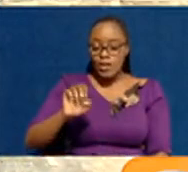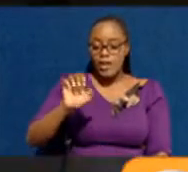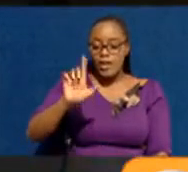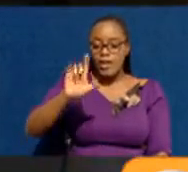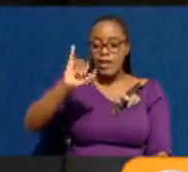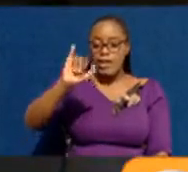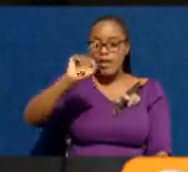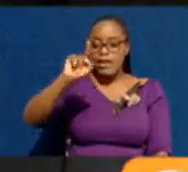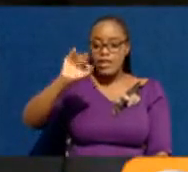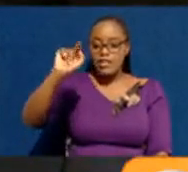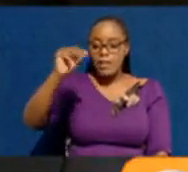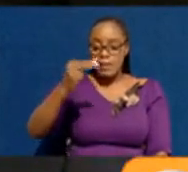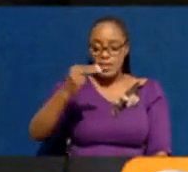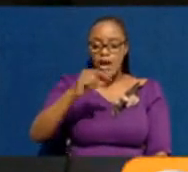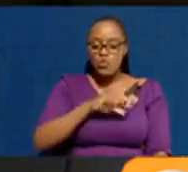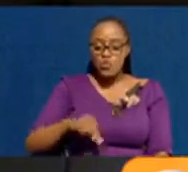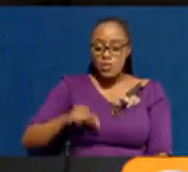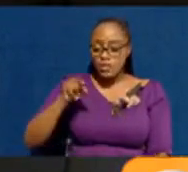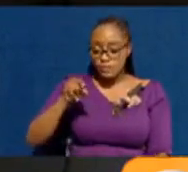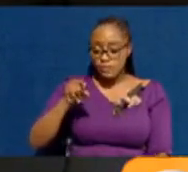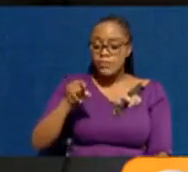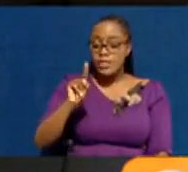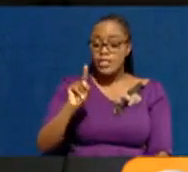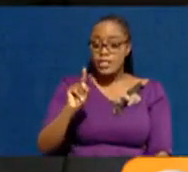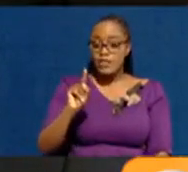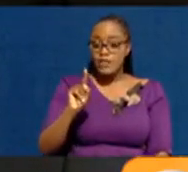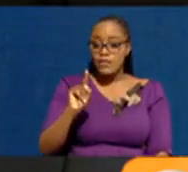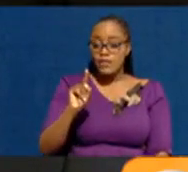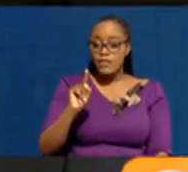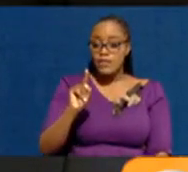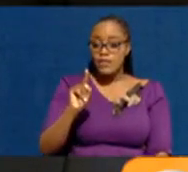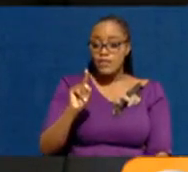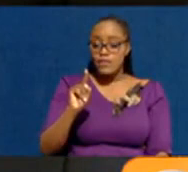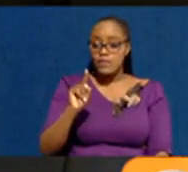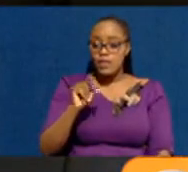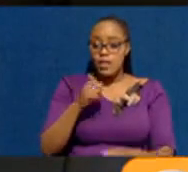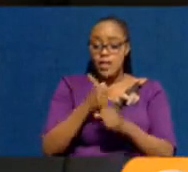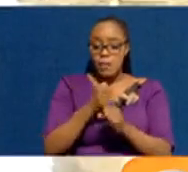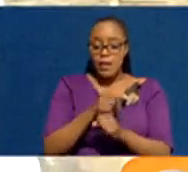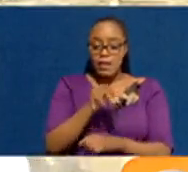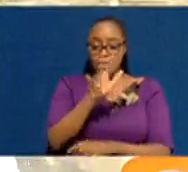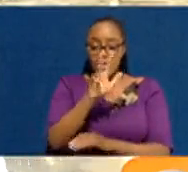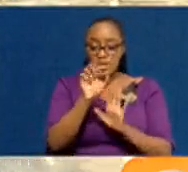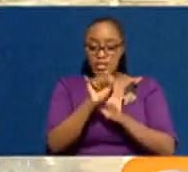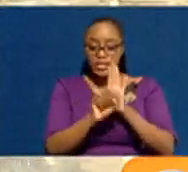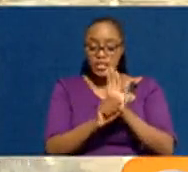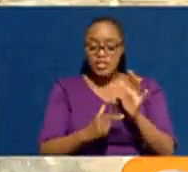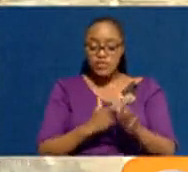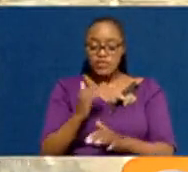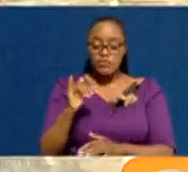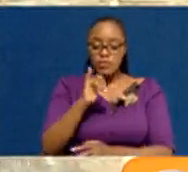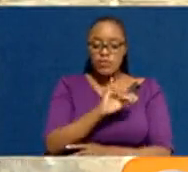rule. Queen Elizabeth II made 3 state visits to Kenya